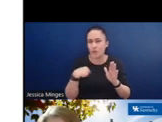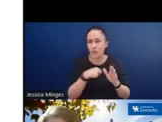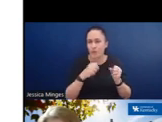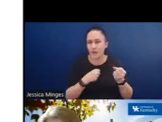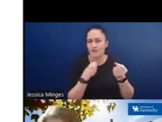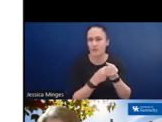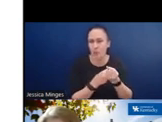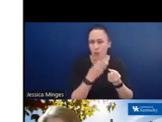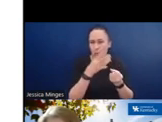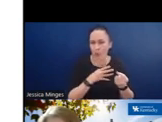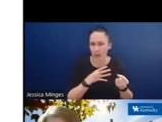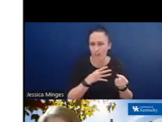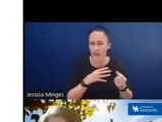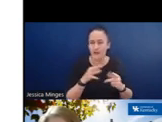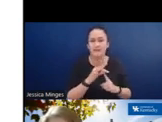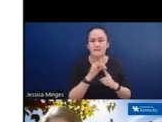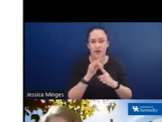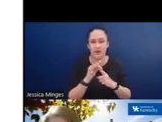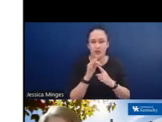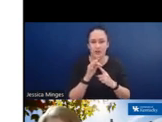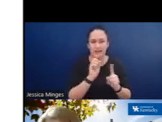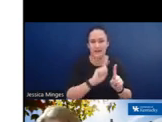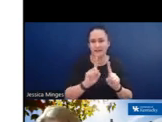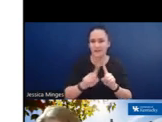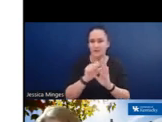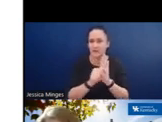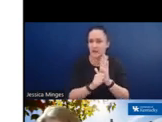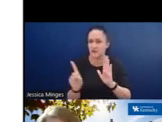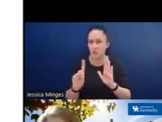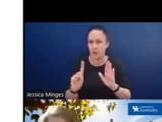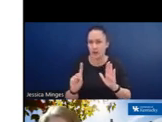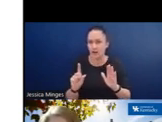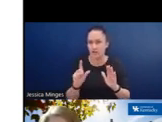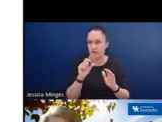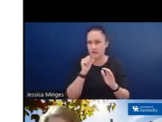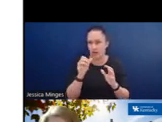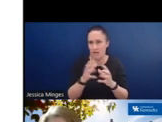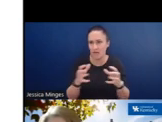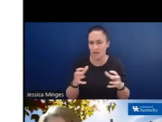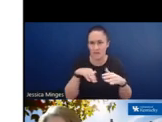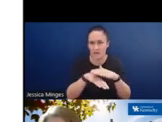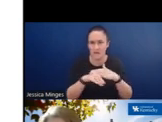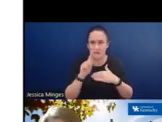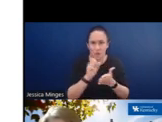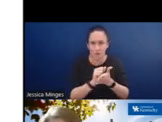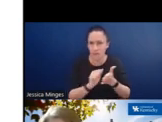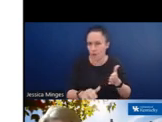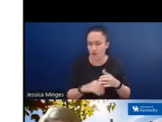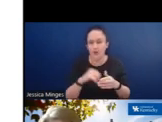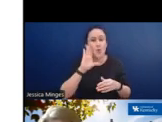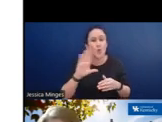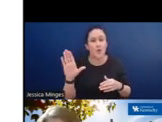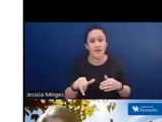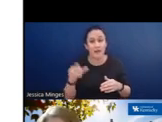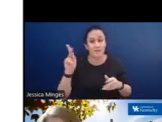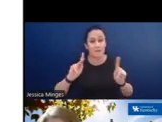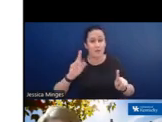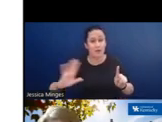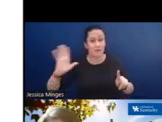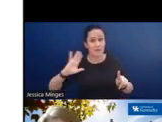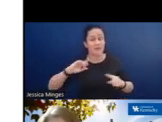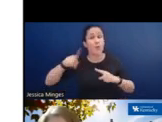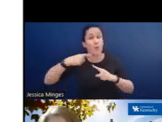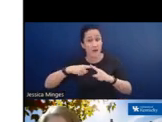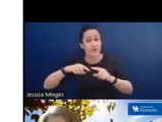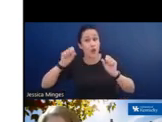women, especially in states where they don't have access to abortion, knowing that people in the past, when they